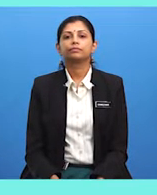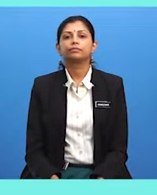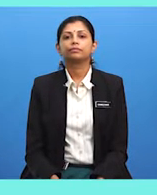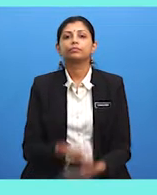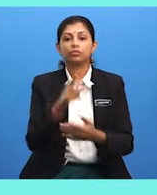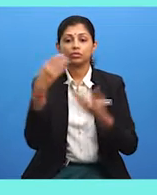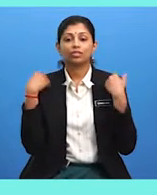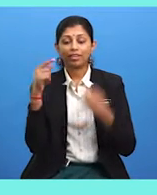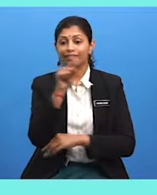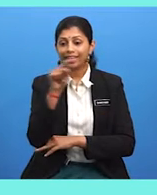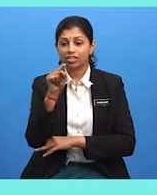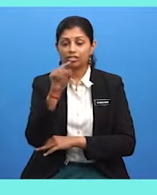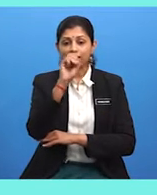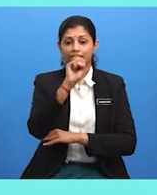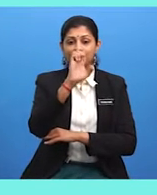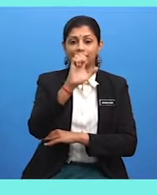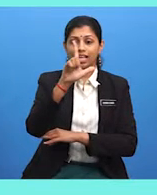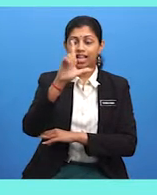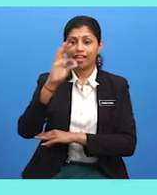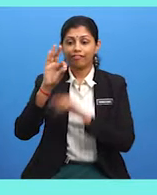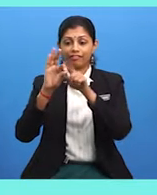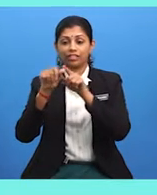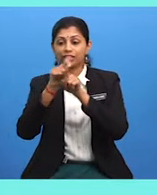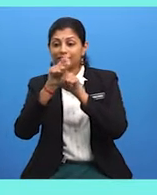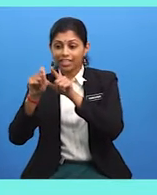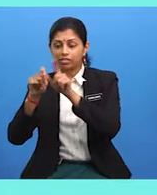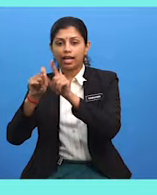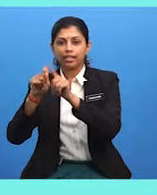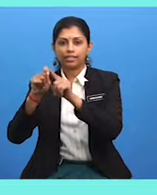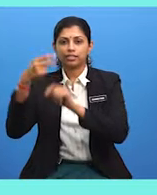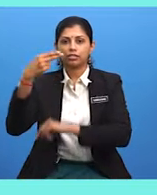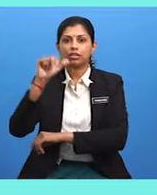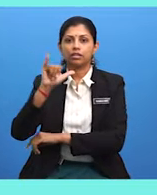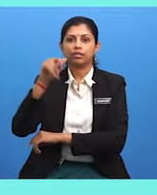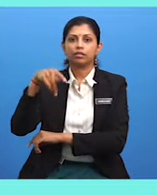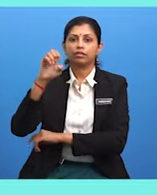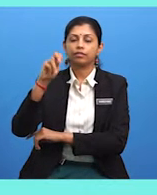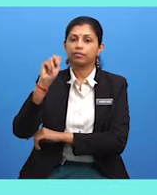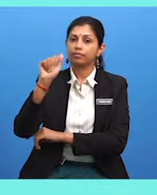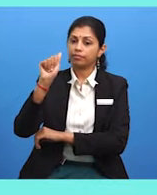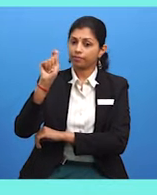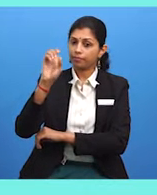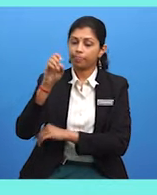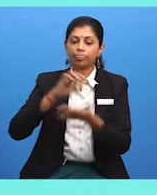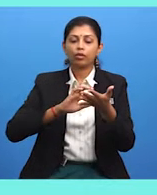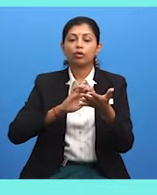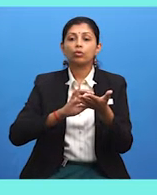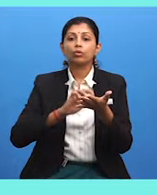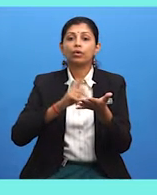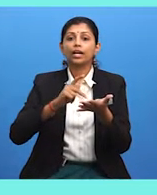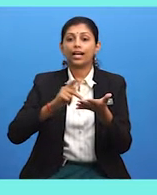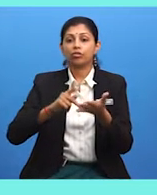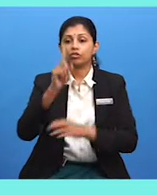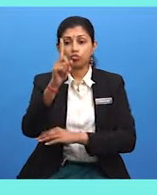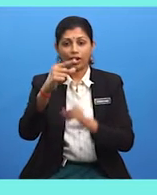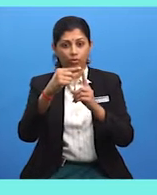like self-esteem, best-selling, word of mouth, empty-handed are some examples